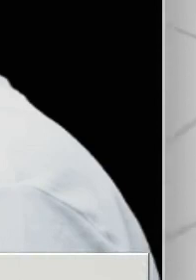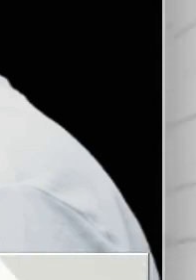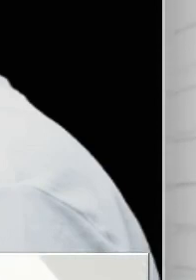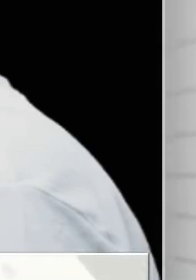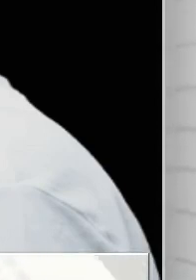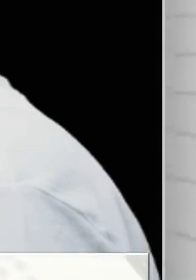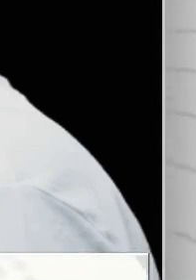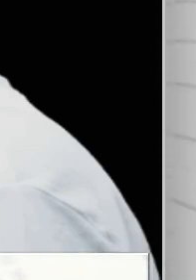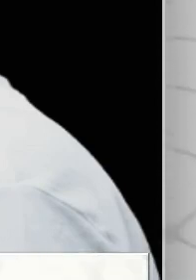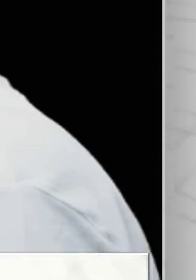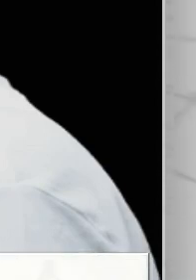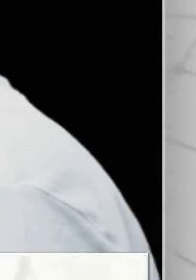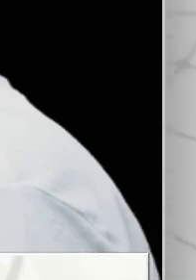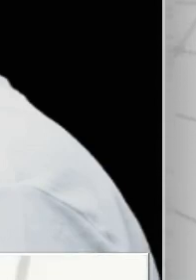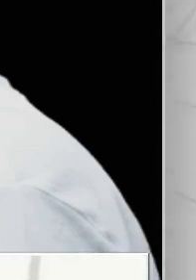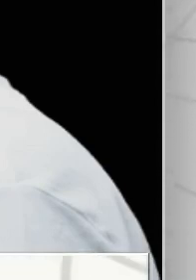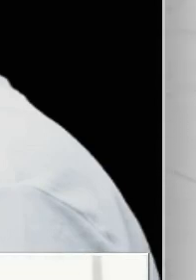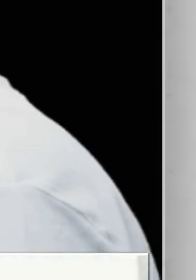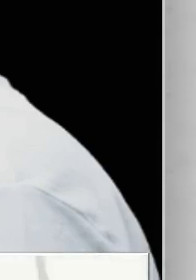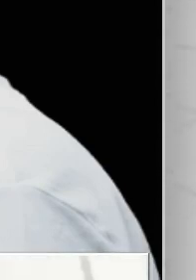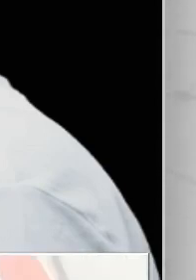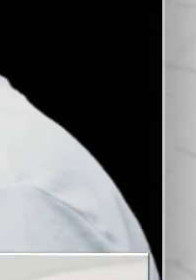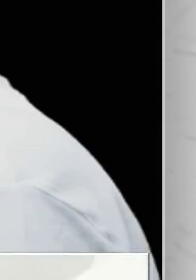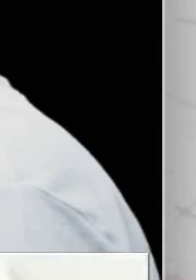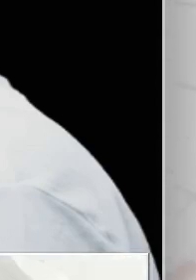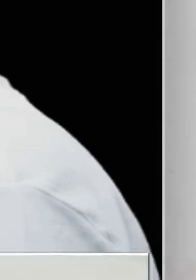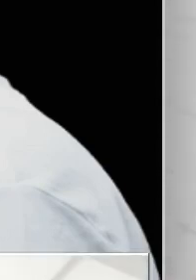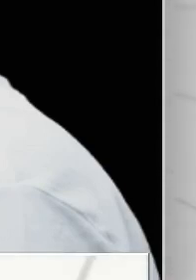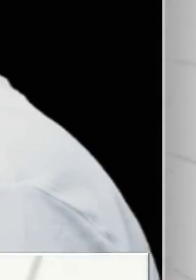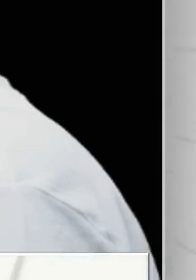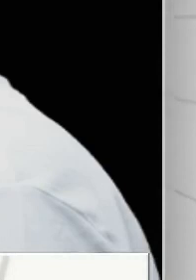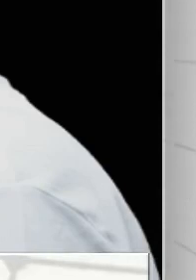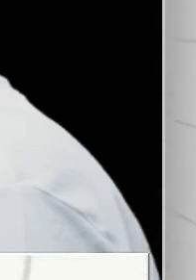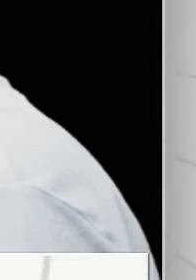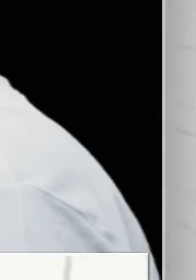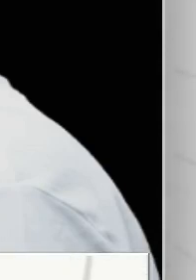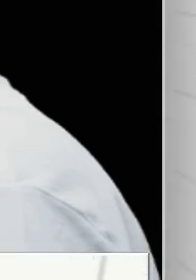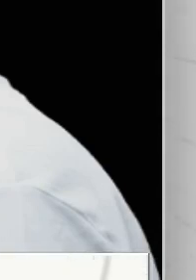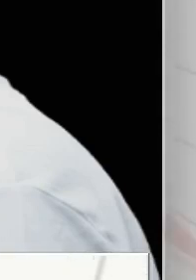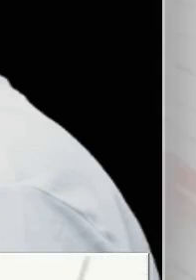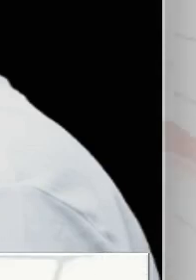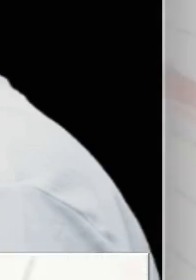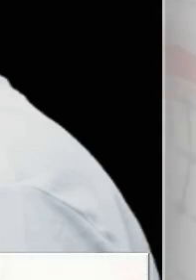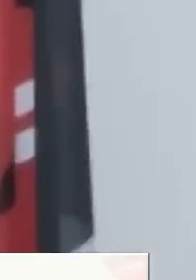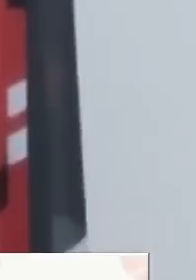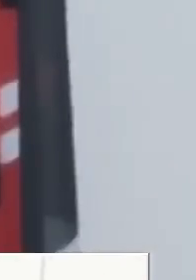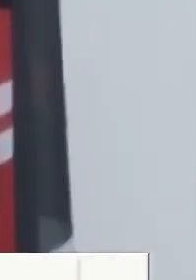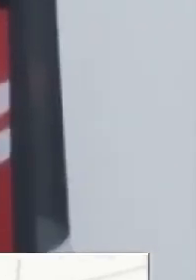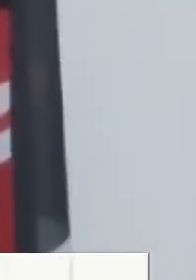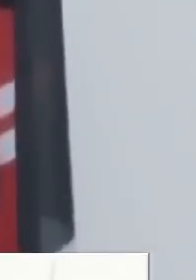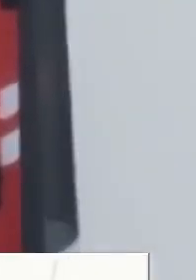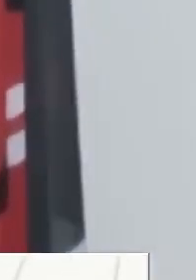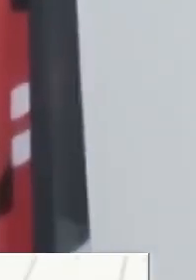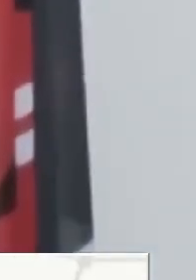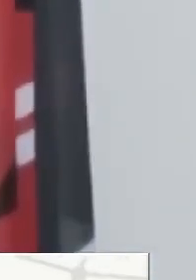goes out to his family, his colleagues in the KDF, and the entire nation as we grieve this immense loss. I do